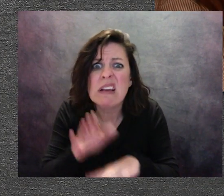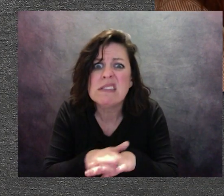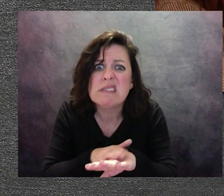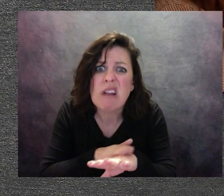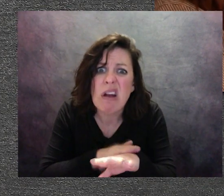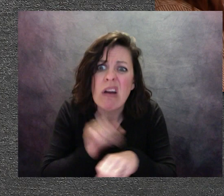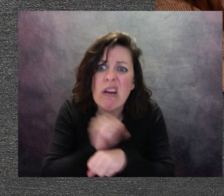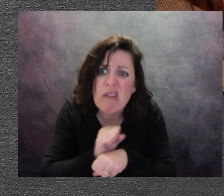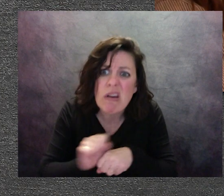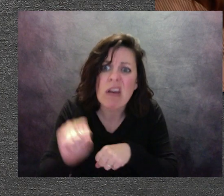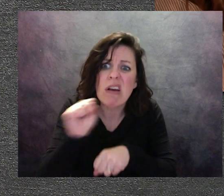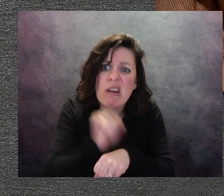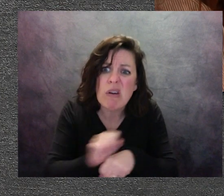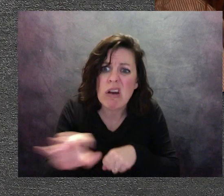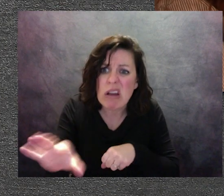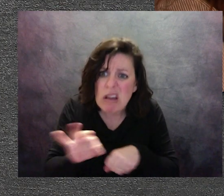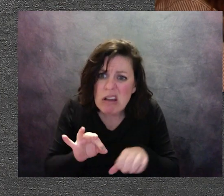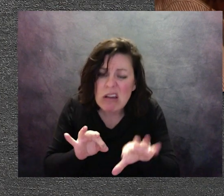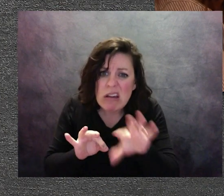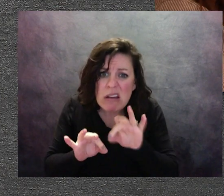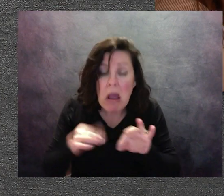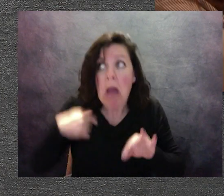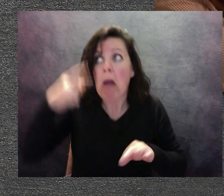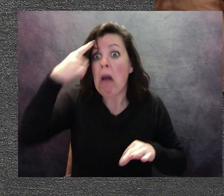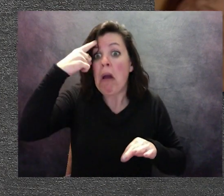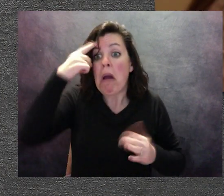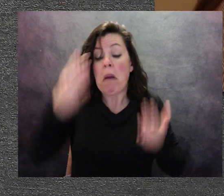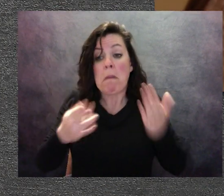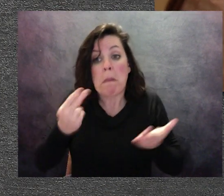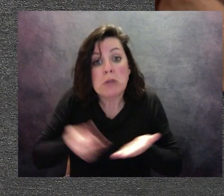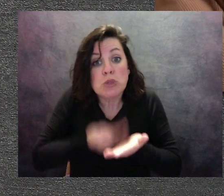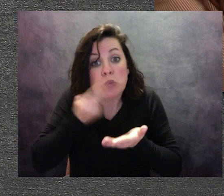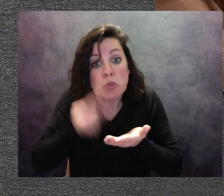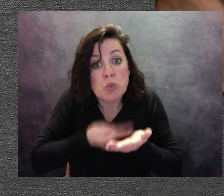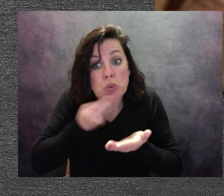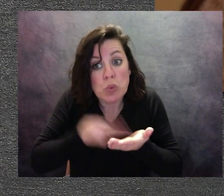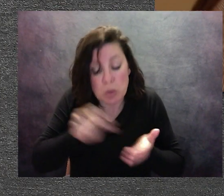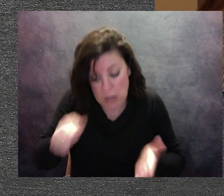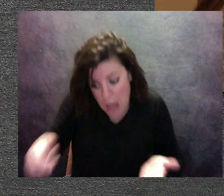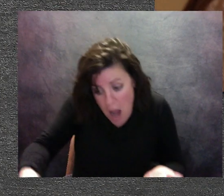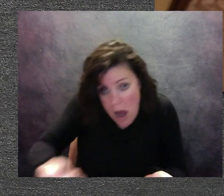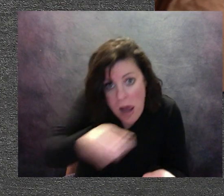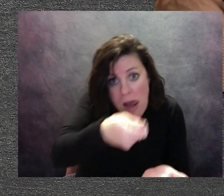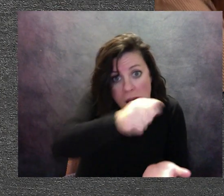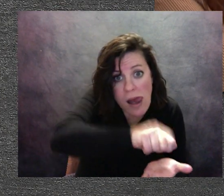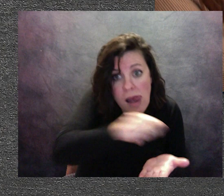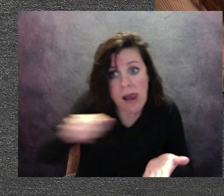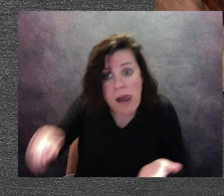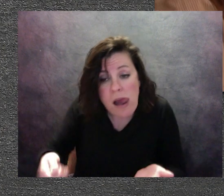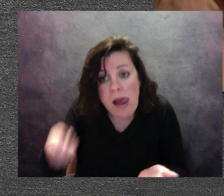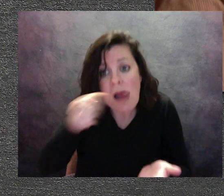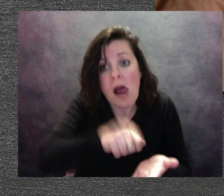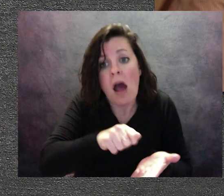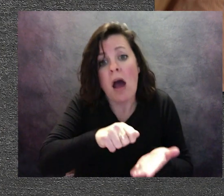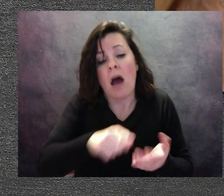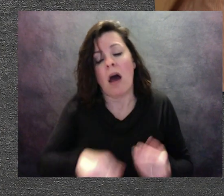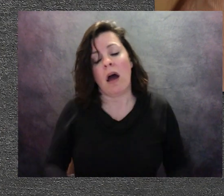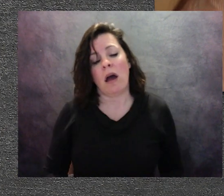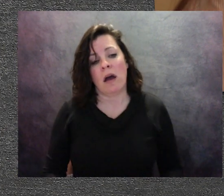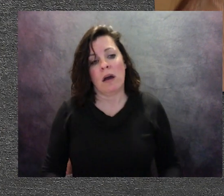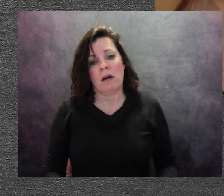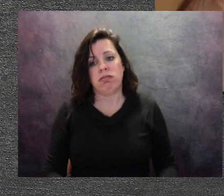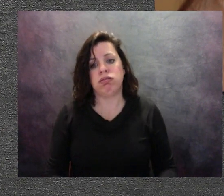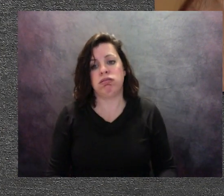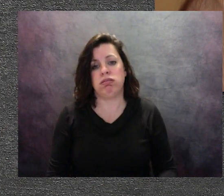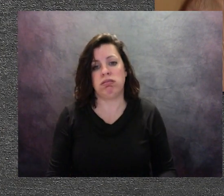work. Perhaps a spoon would be quicker. 1 spoonful, 2 spoonfuls. Oh, it's